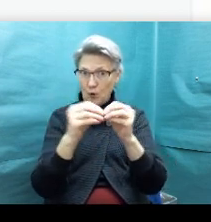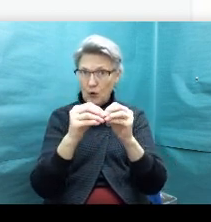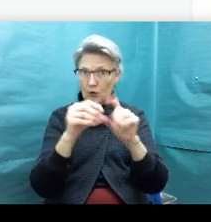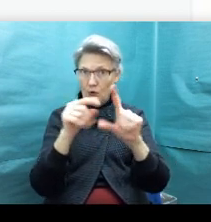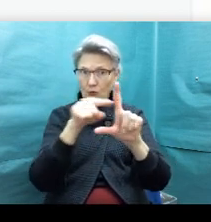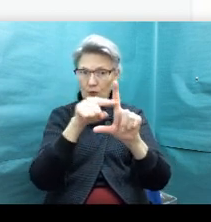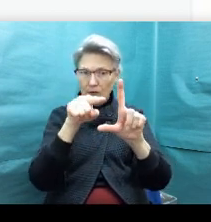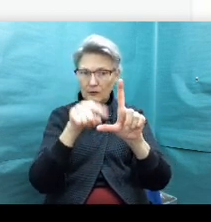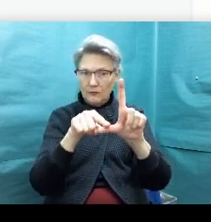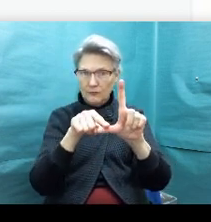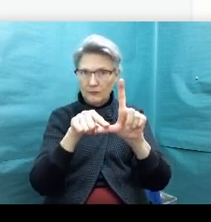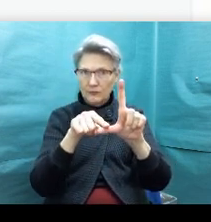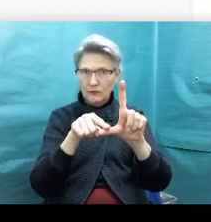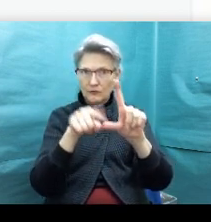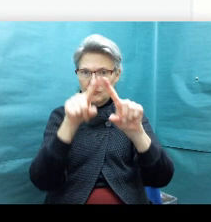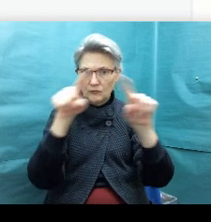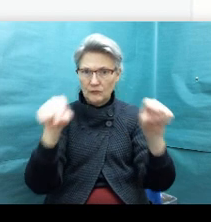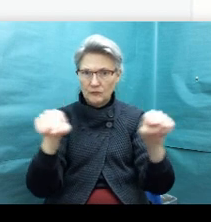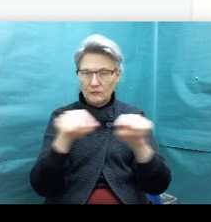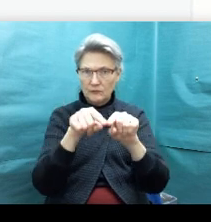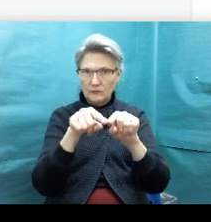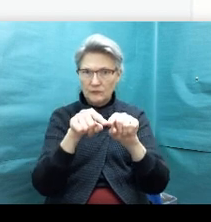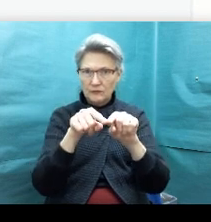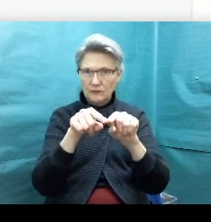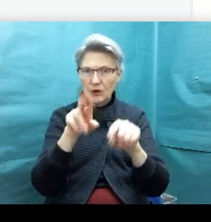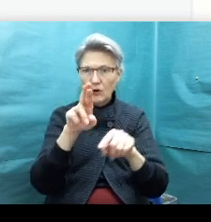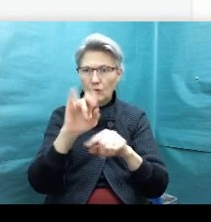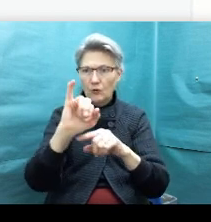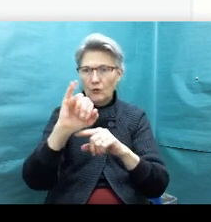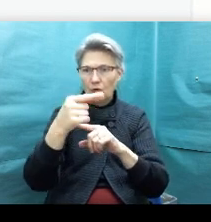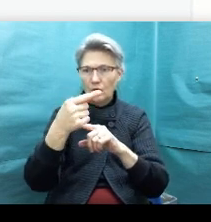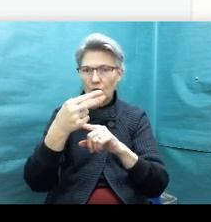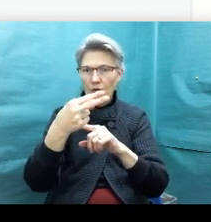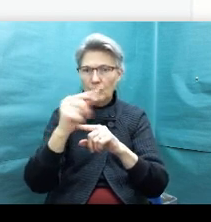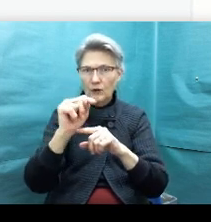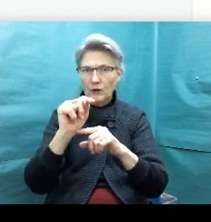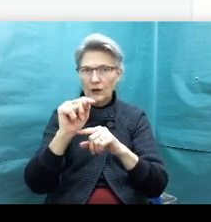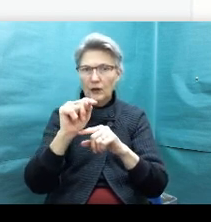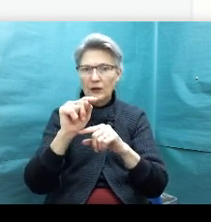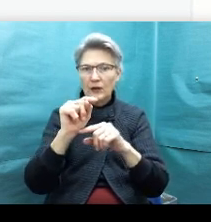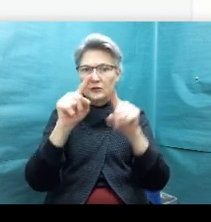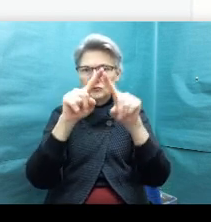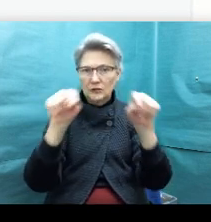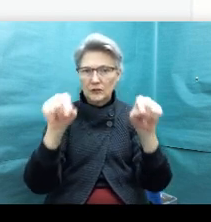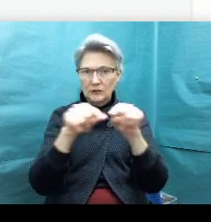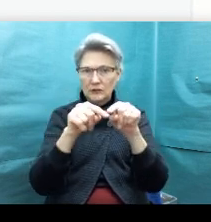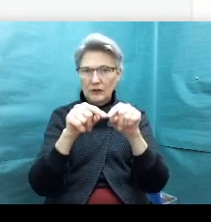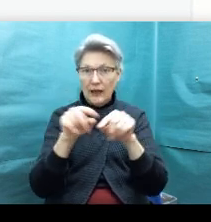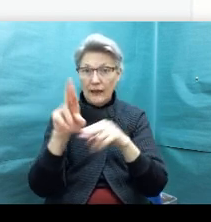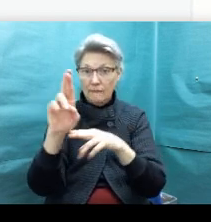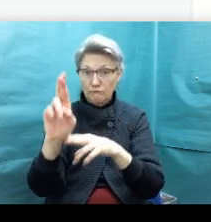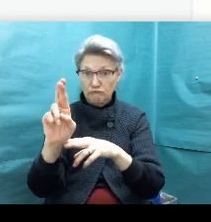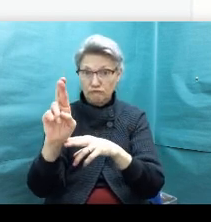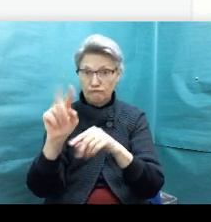triangles. So I see here that I have this right corner identified, so I know that that's a right